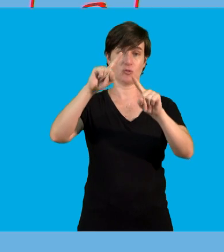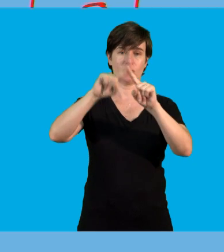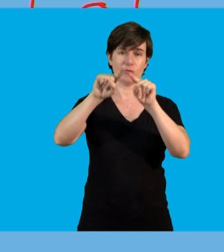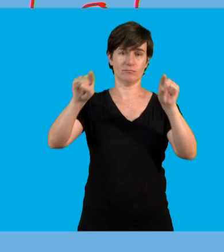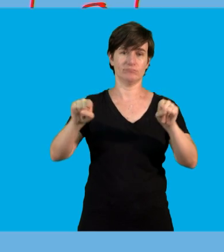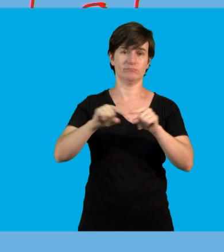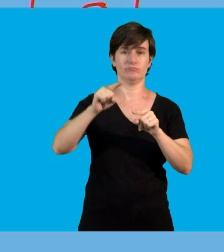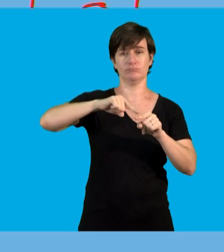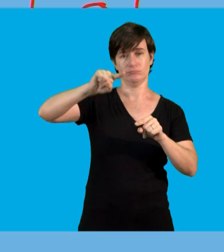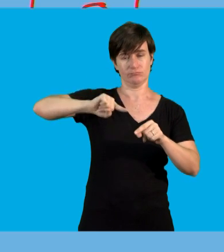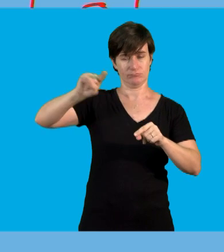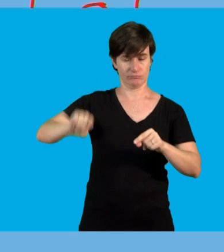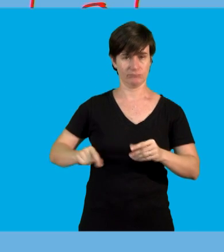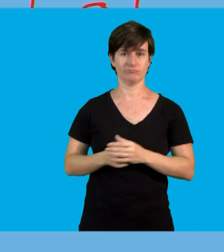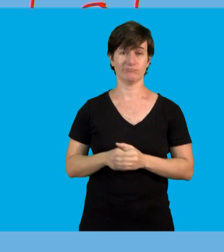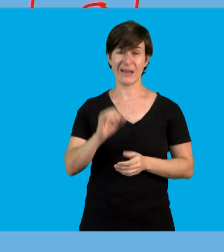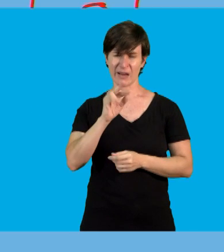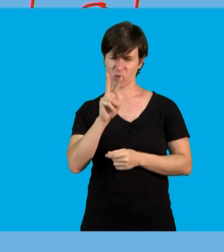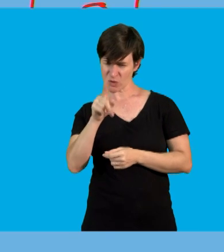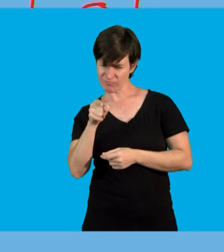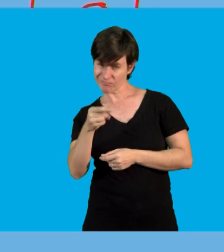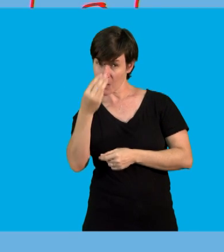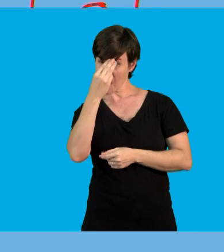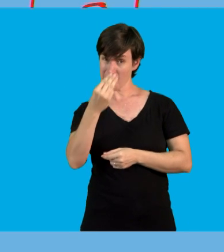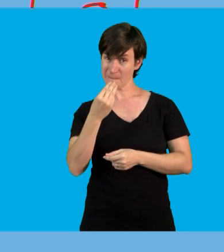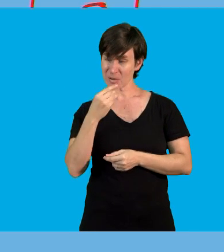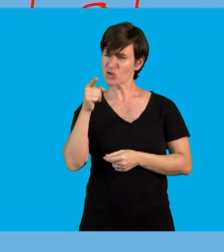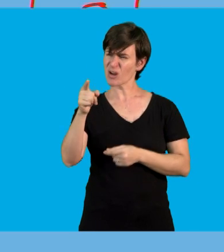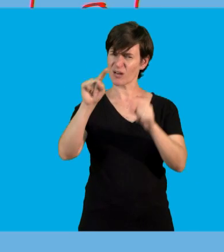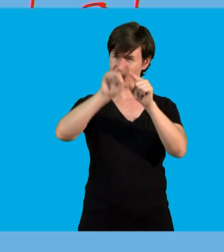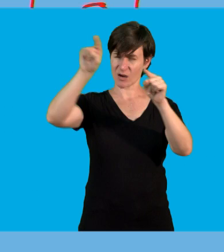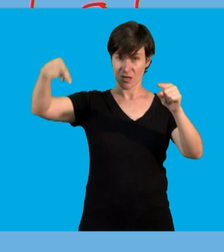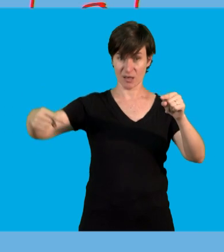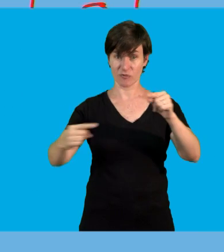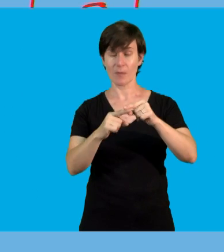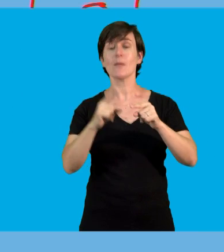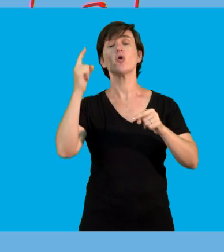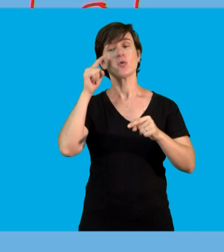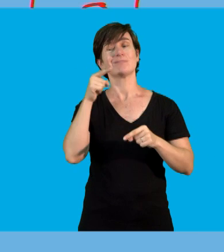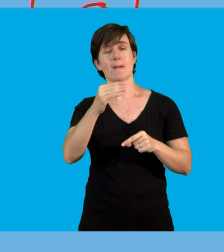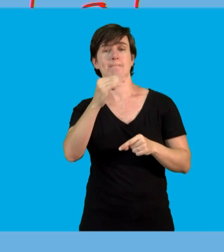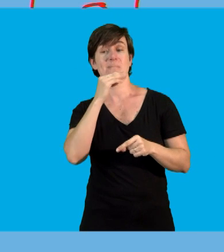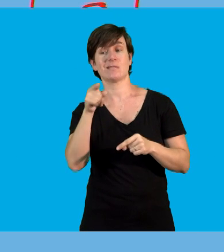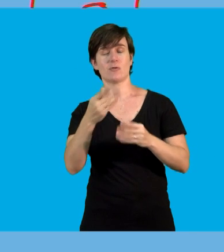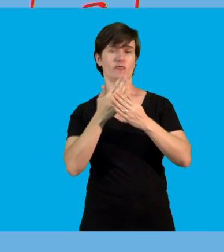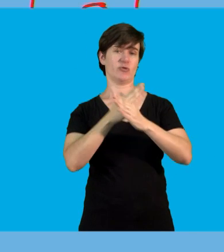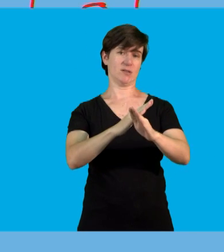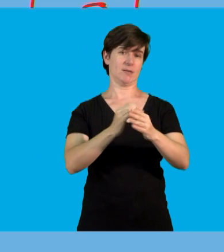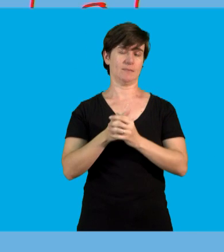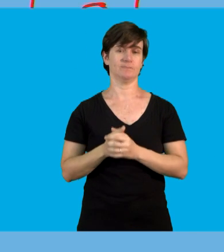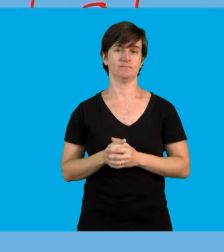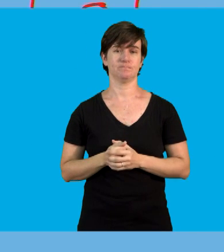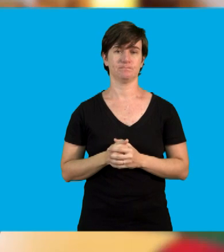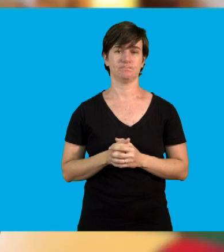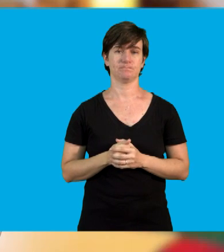is connected in a circuit. Should you see any of these symbols connected in a circuit, know that those are resistors and